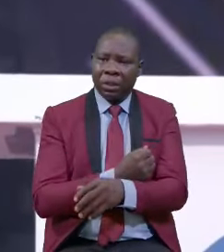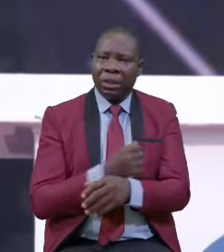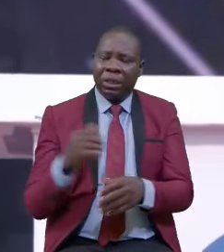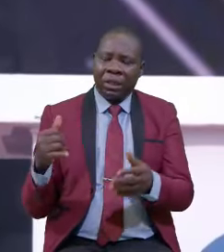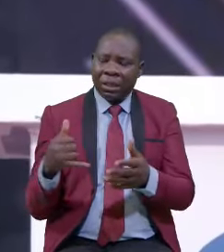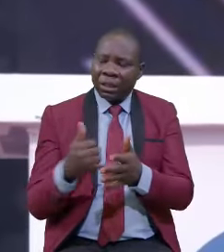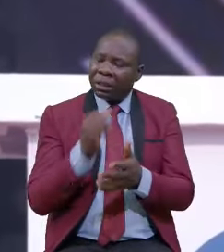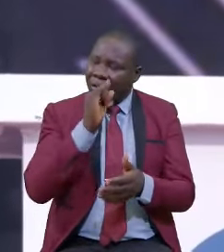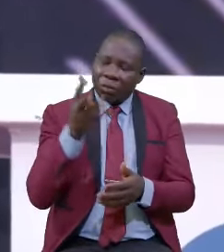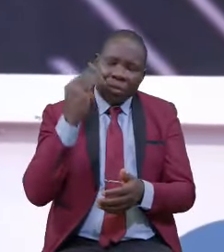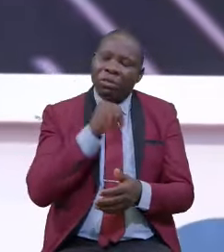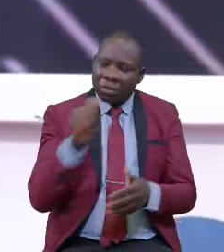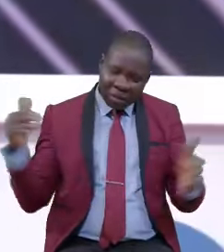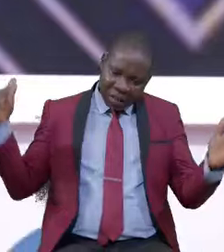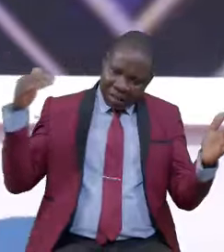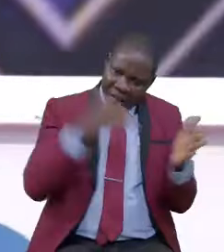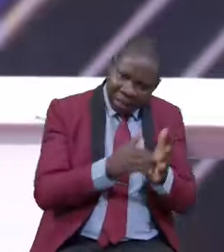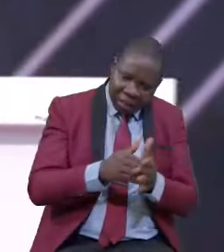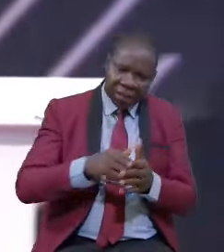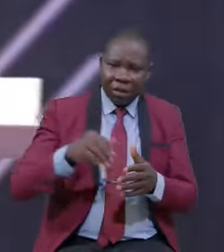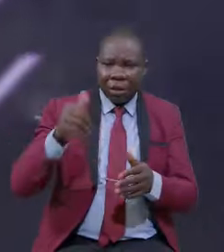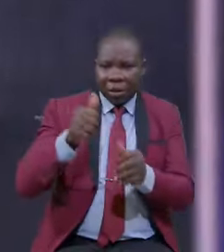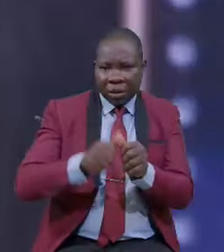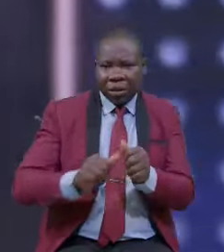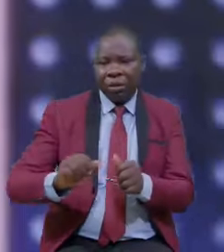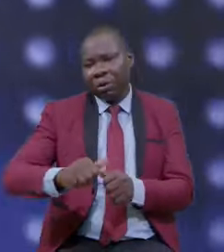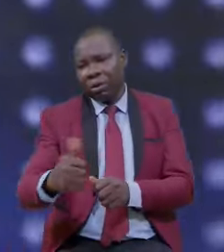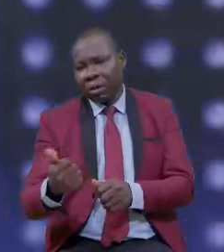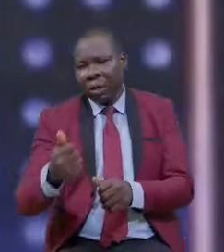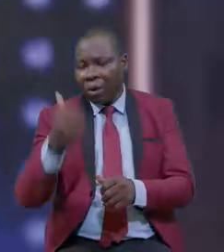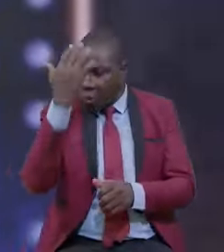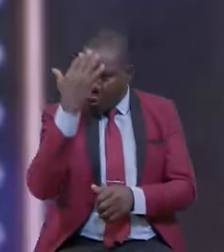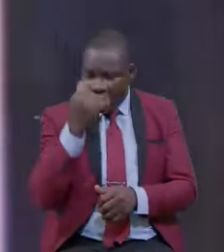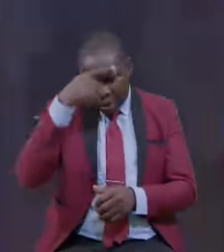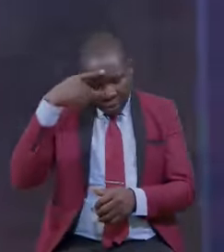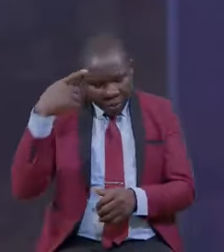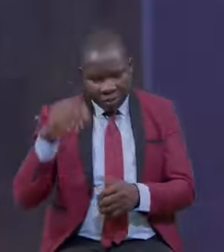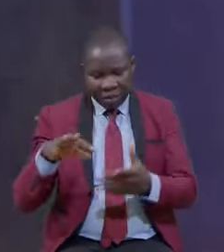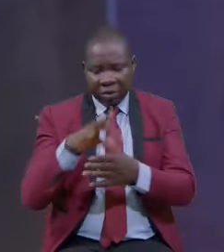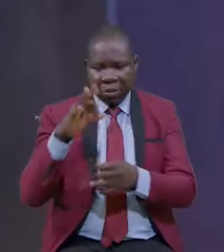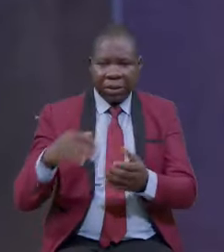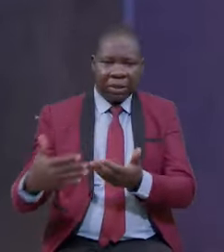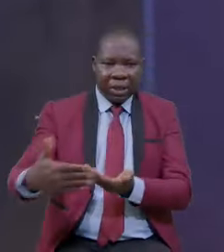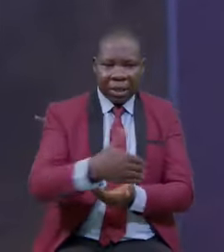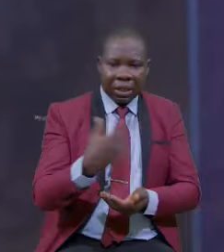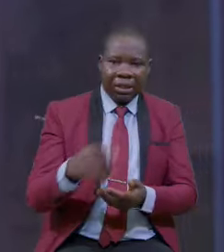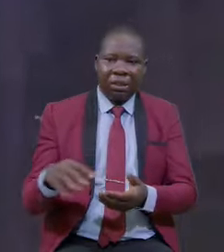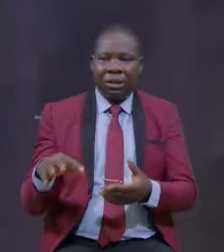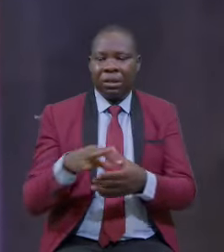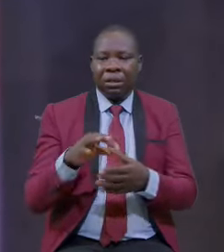the Spirit gathered them, the scriptures together. Bible,